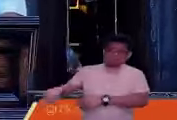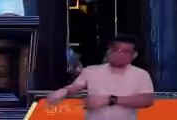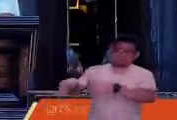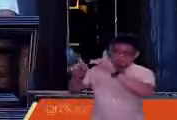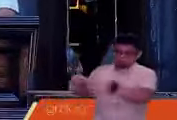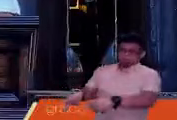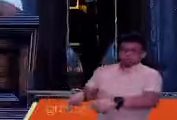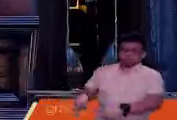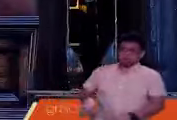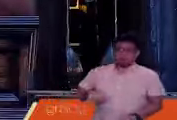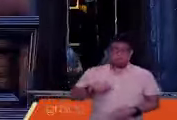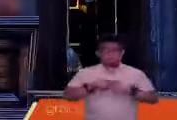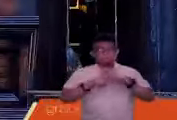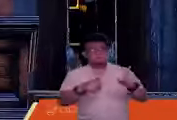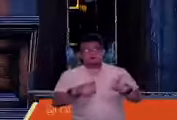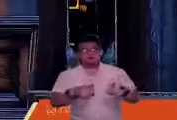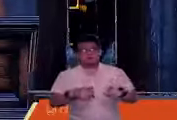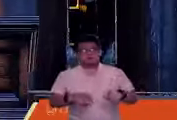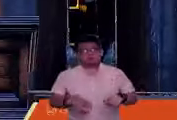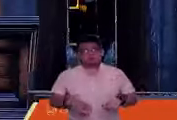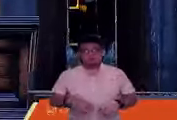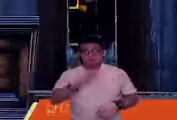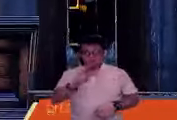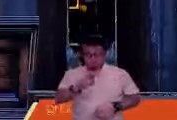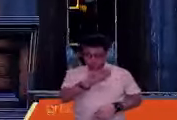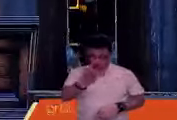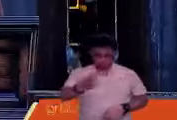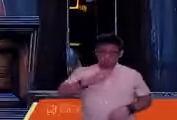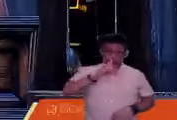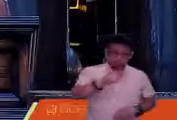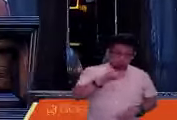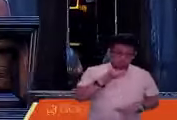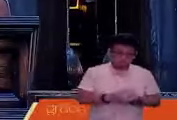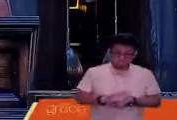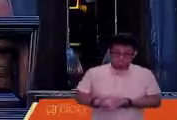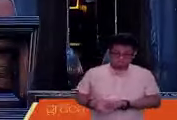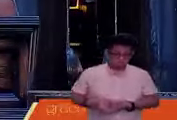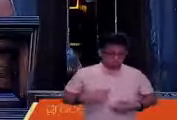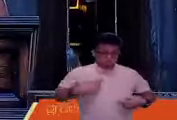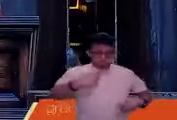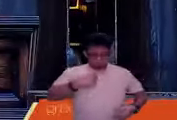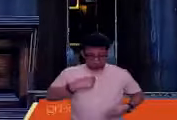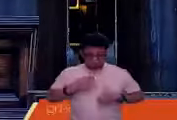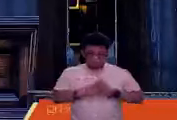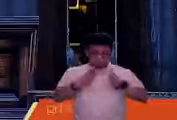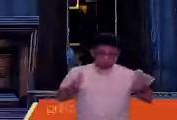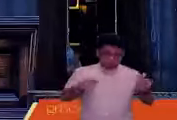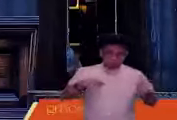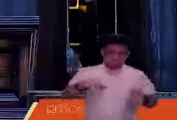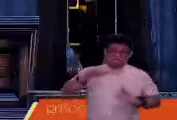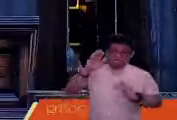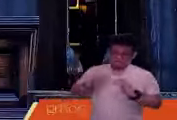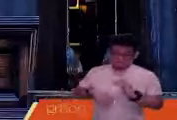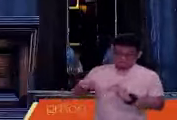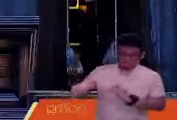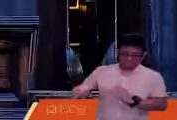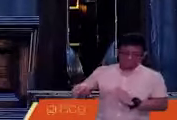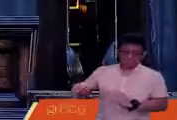sure that my spiritual insight before the Lord is deeper than him?